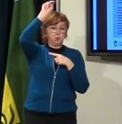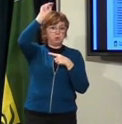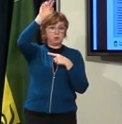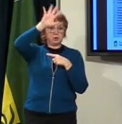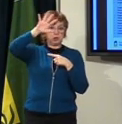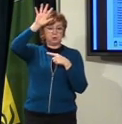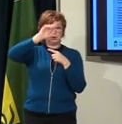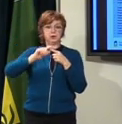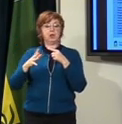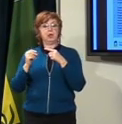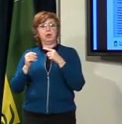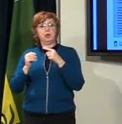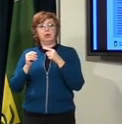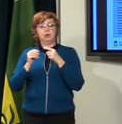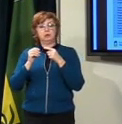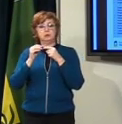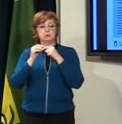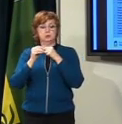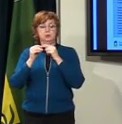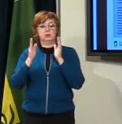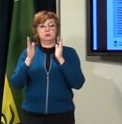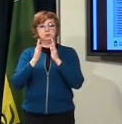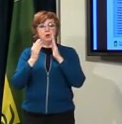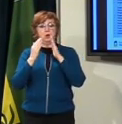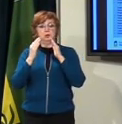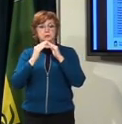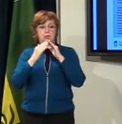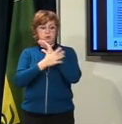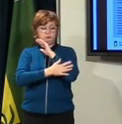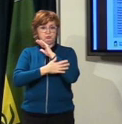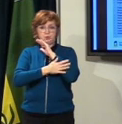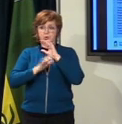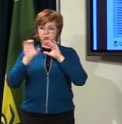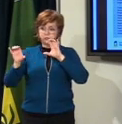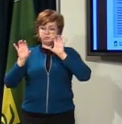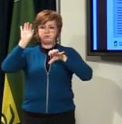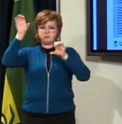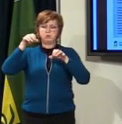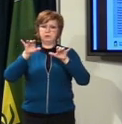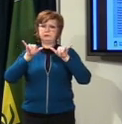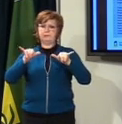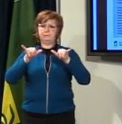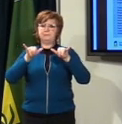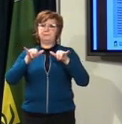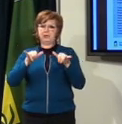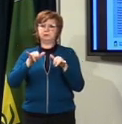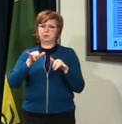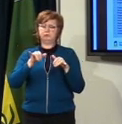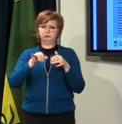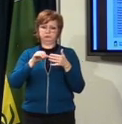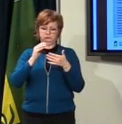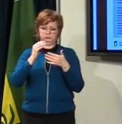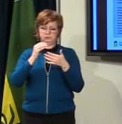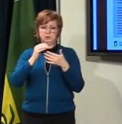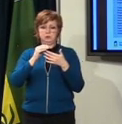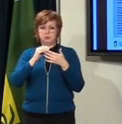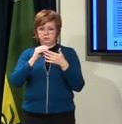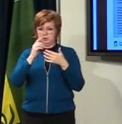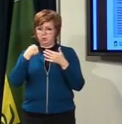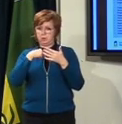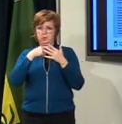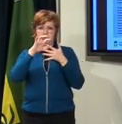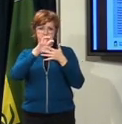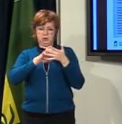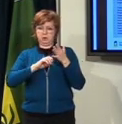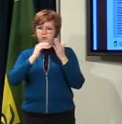their current surgical levels. And we've identified a number of other areas where we are again